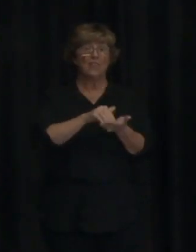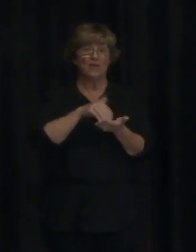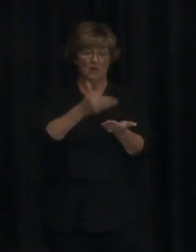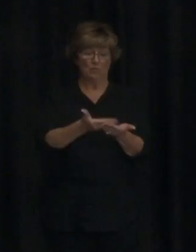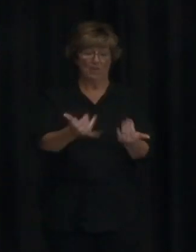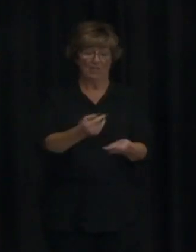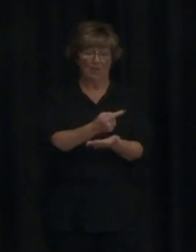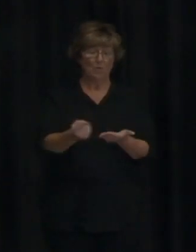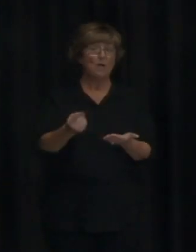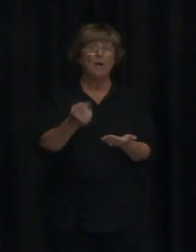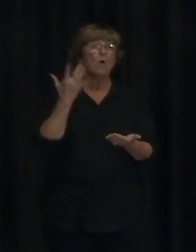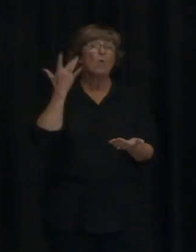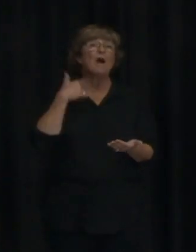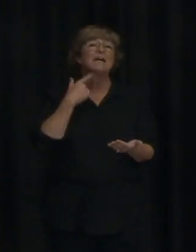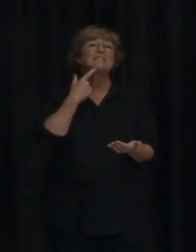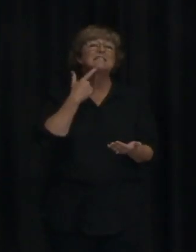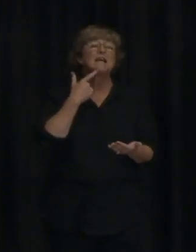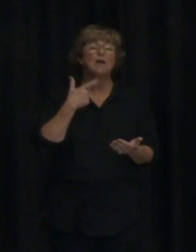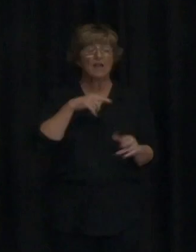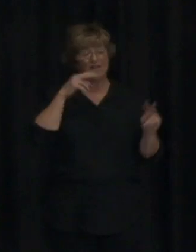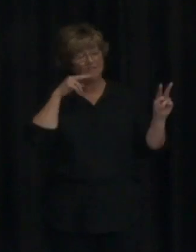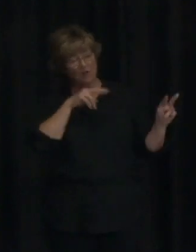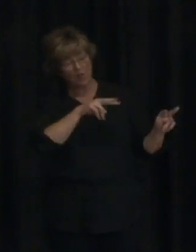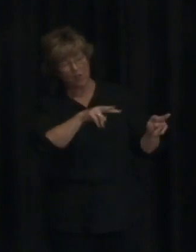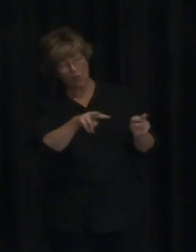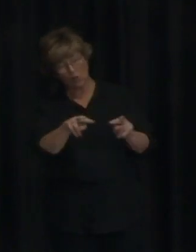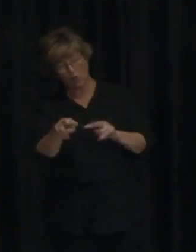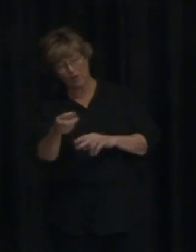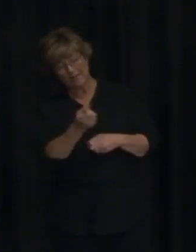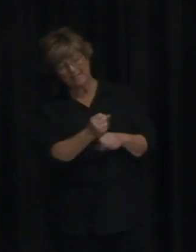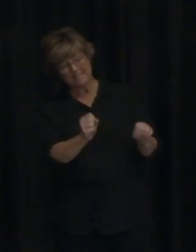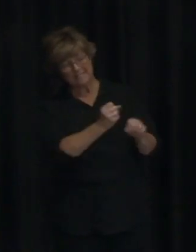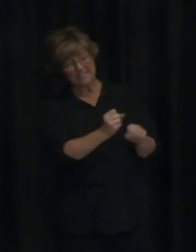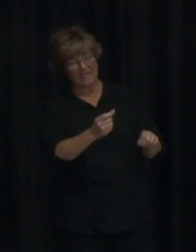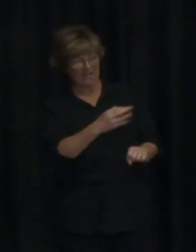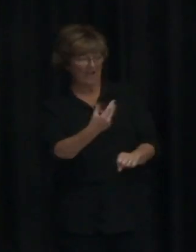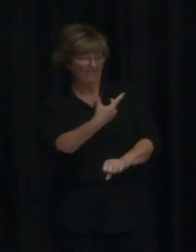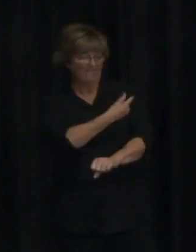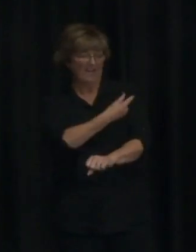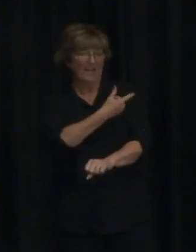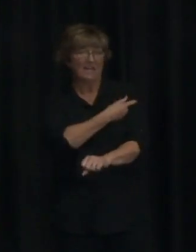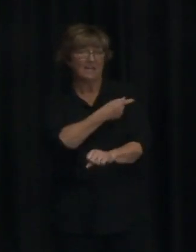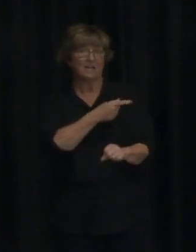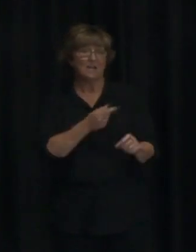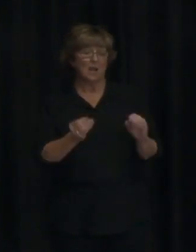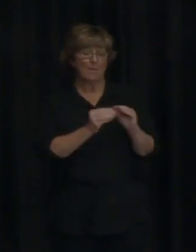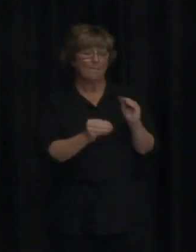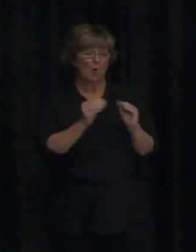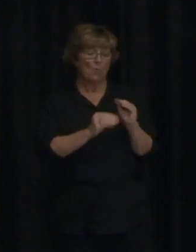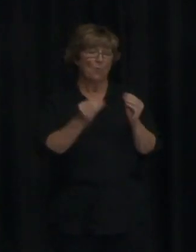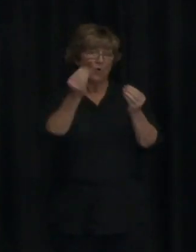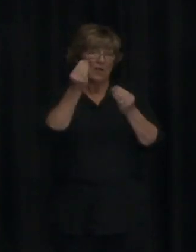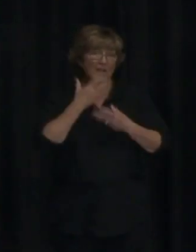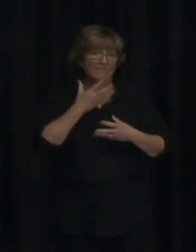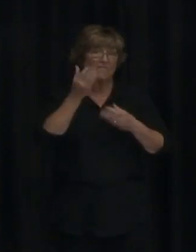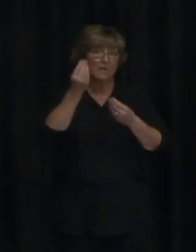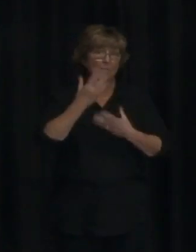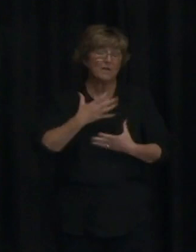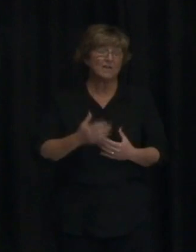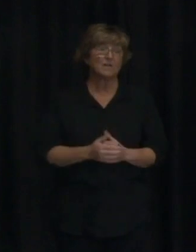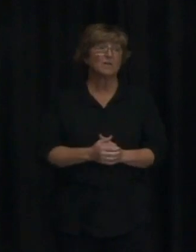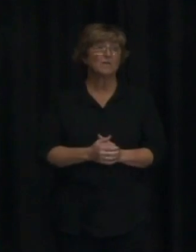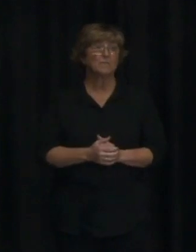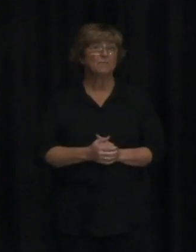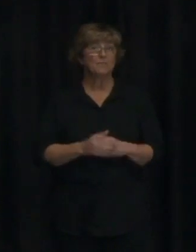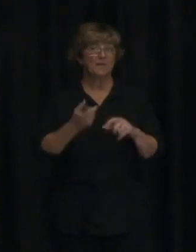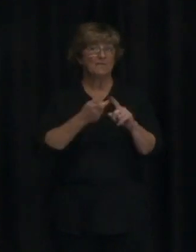make this point. We need to look at the safety and efficacy of vaccines as more information is forthcoming from